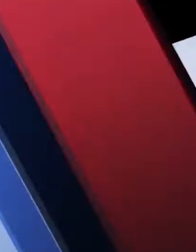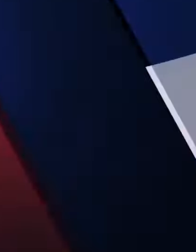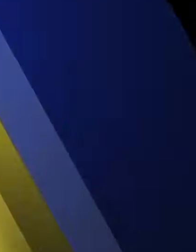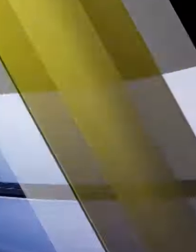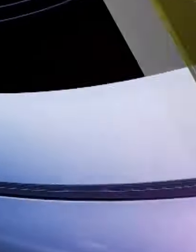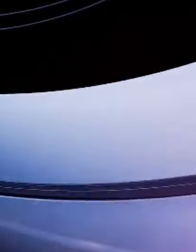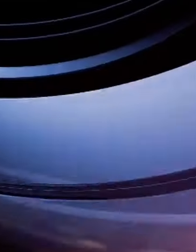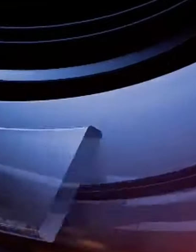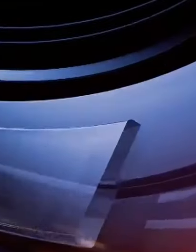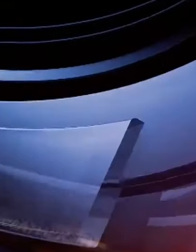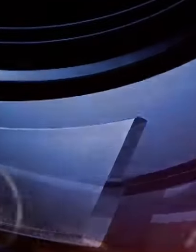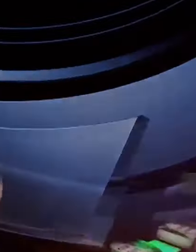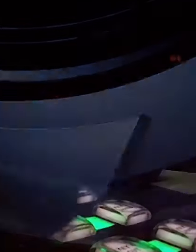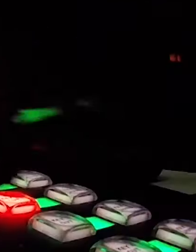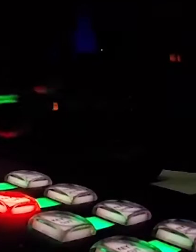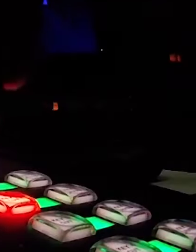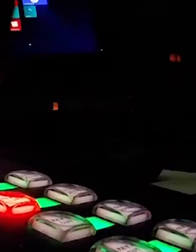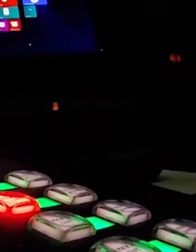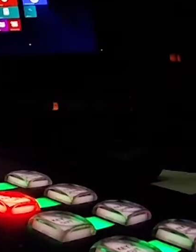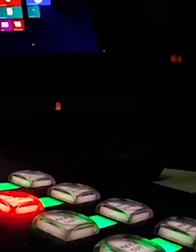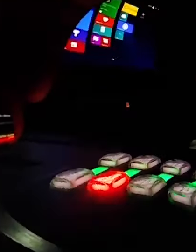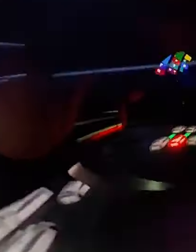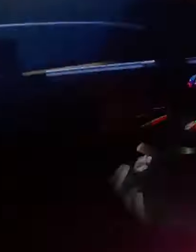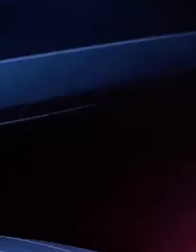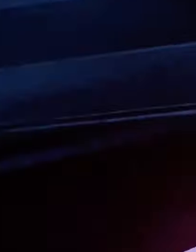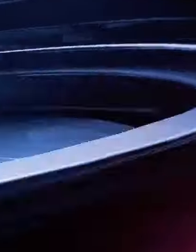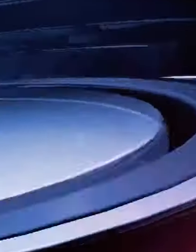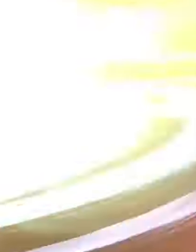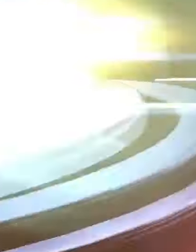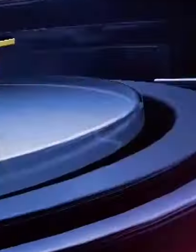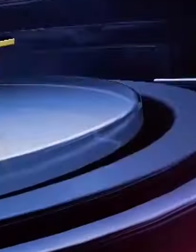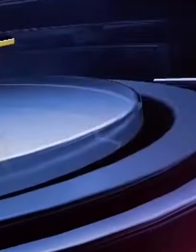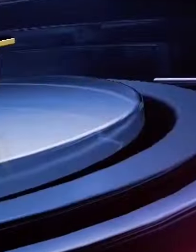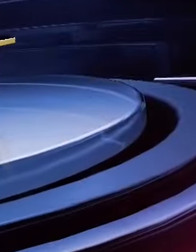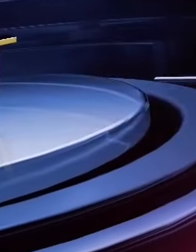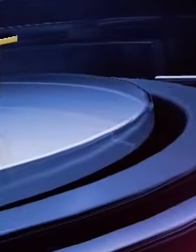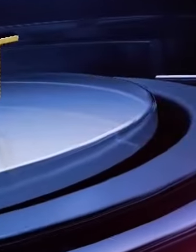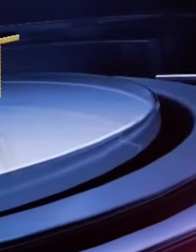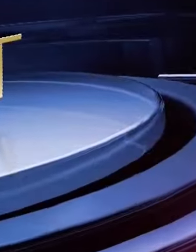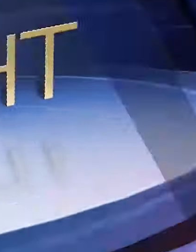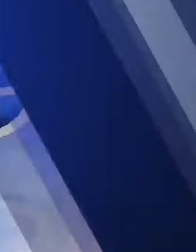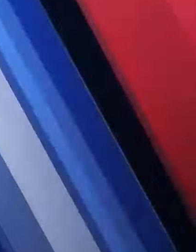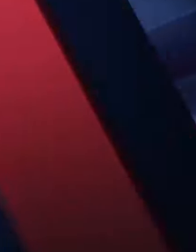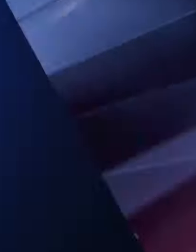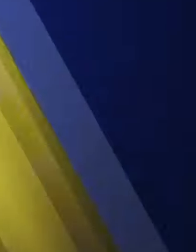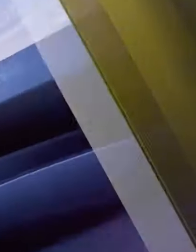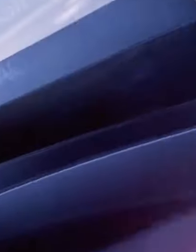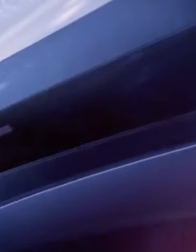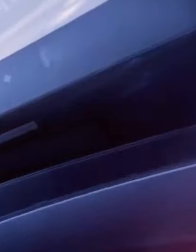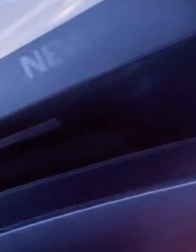Broadcasting from our studios in the Pine St. Michael, this is CBC NewsNight, starting now.